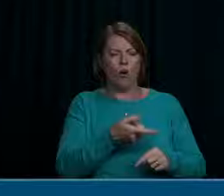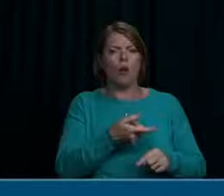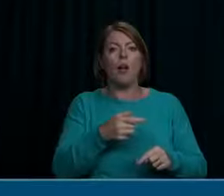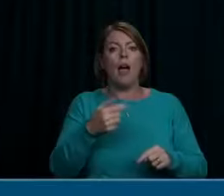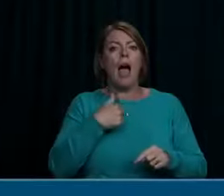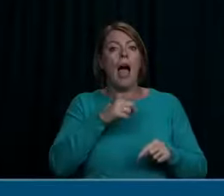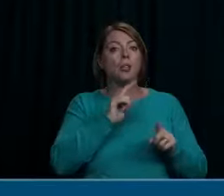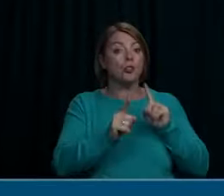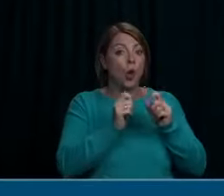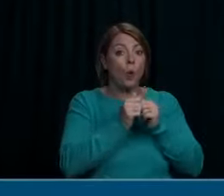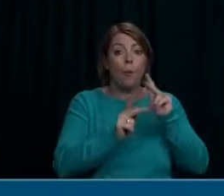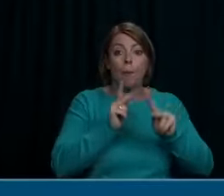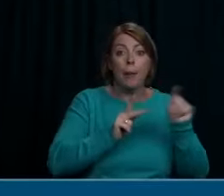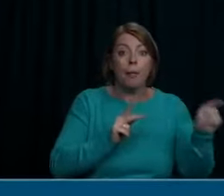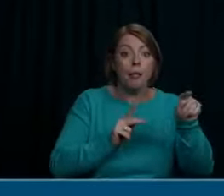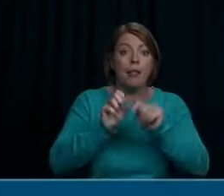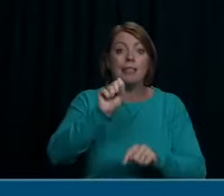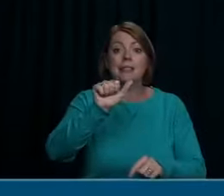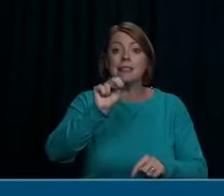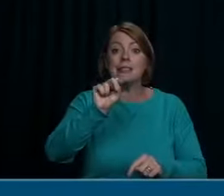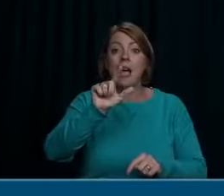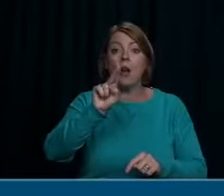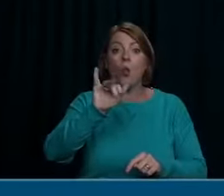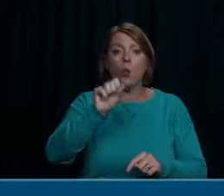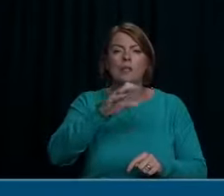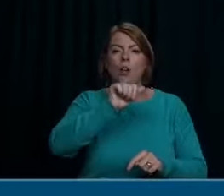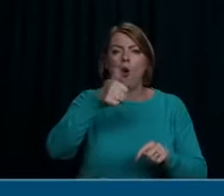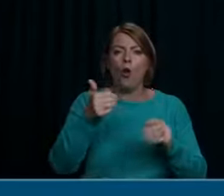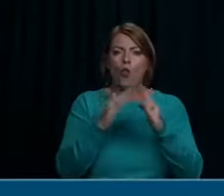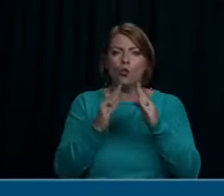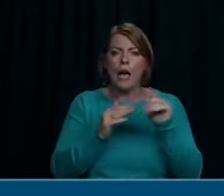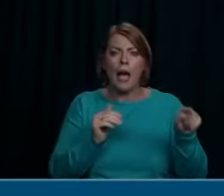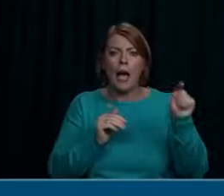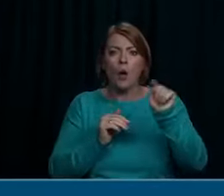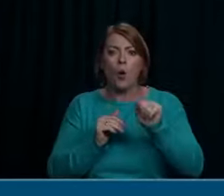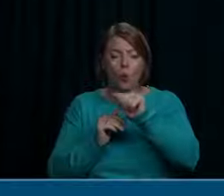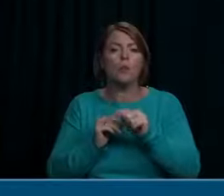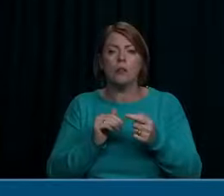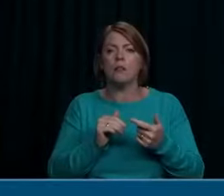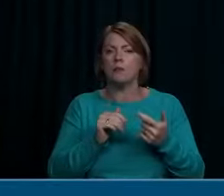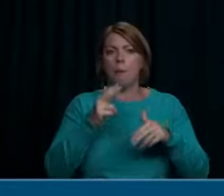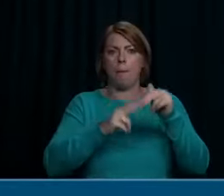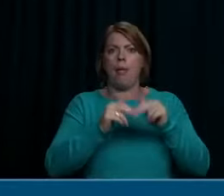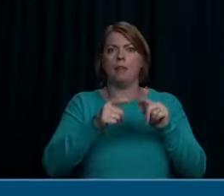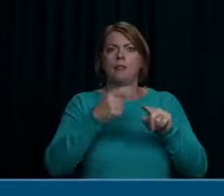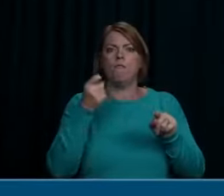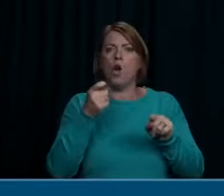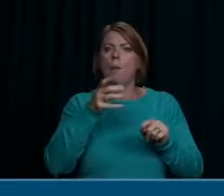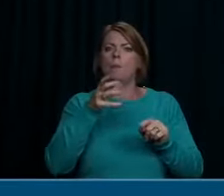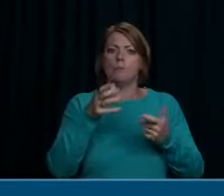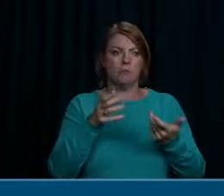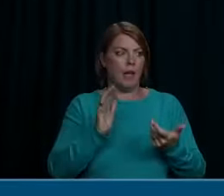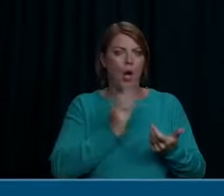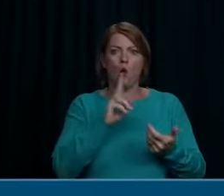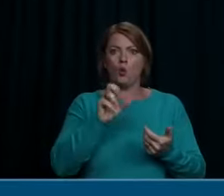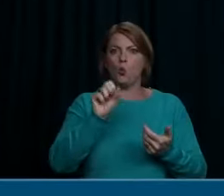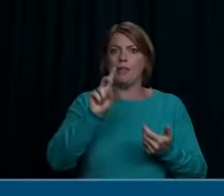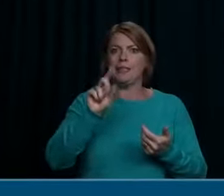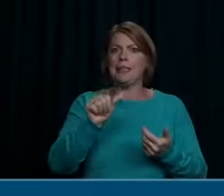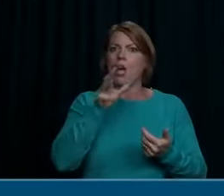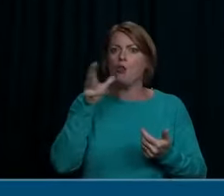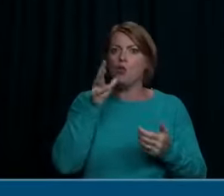San Luis and the various other towns in those areas that were built largely by USDA rural development dollars, and that's a